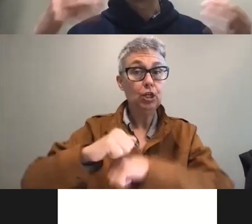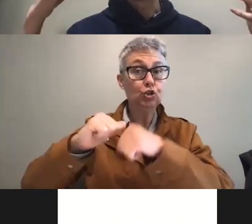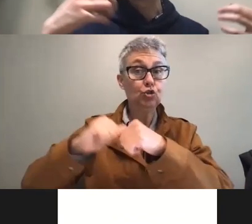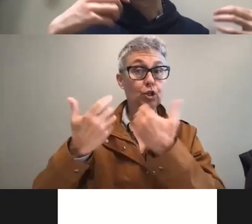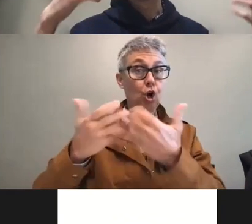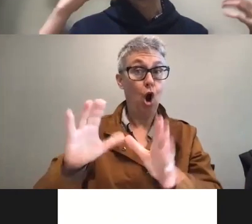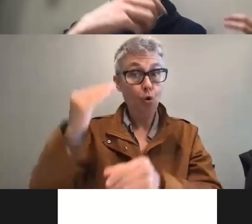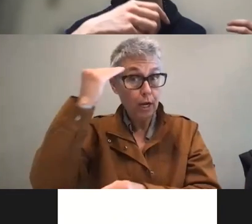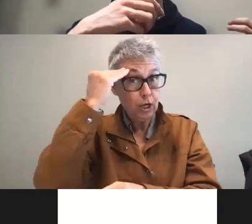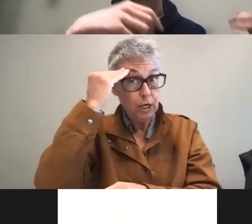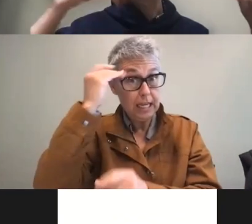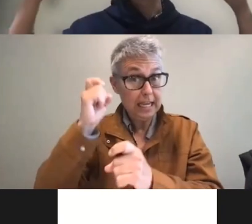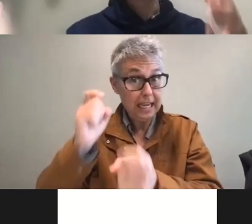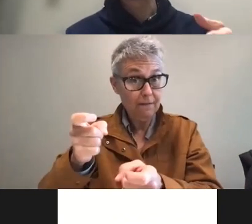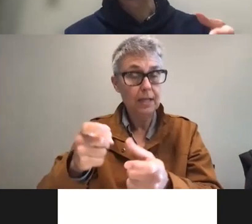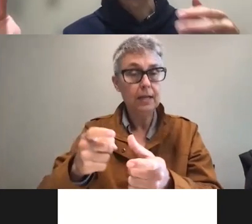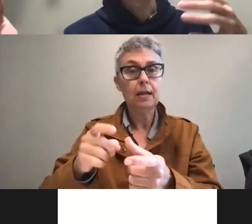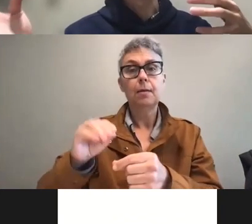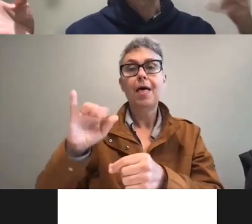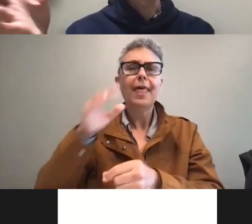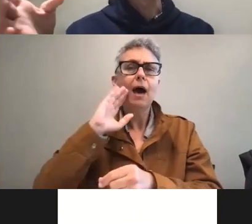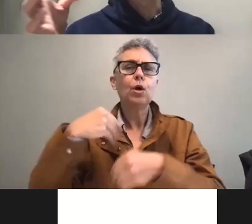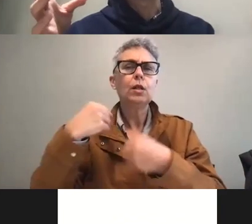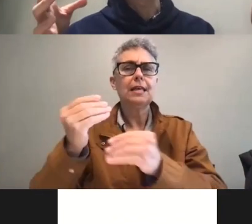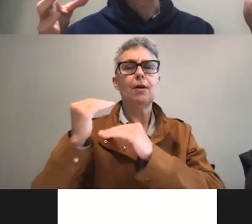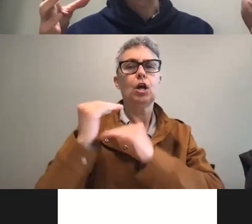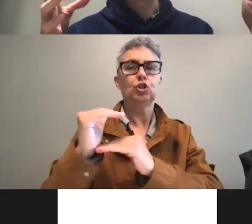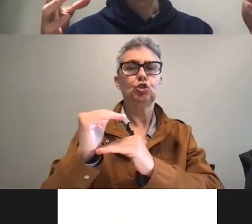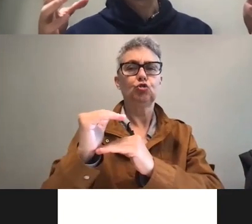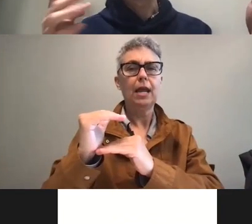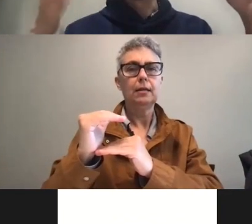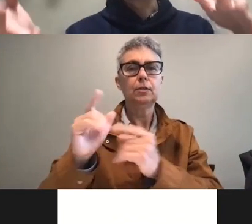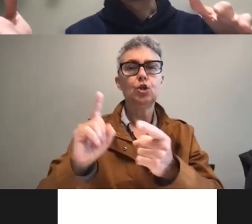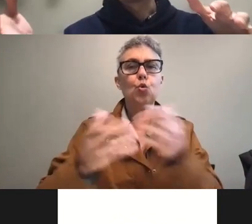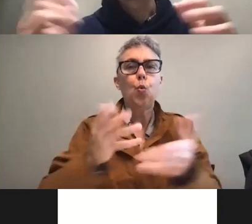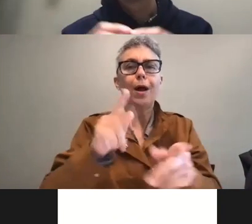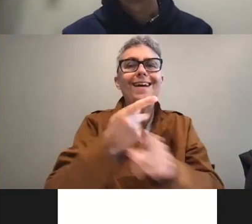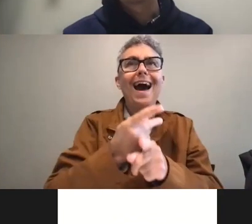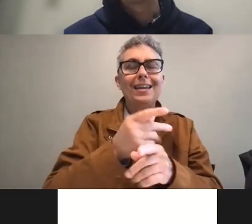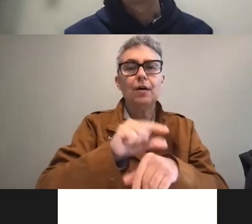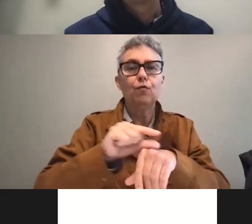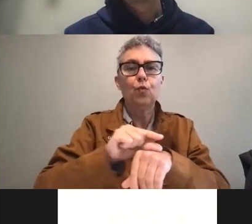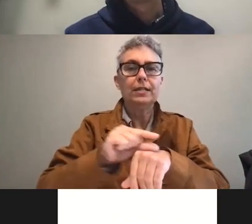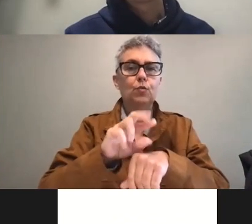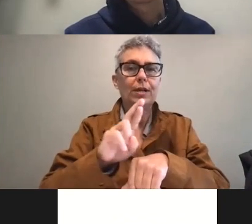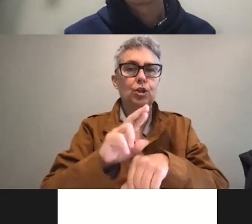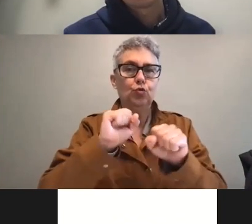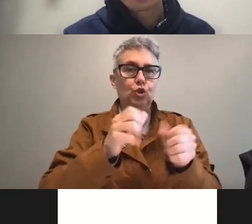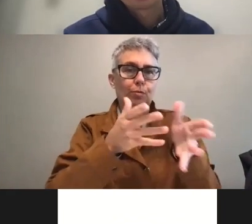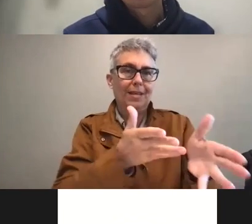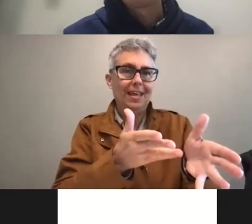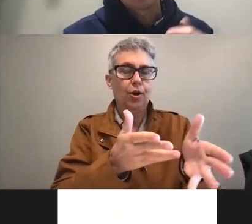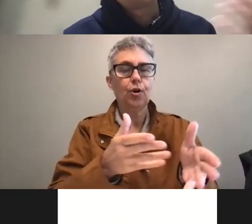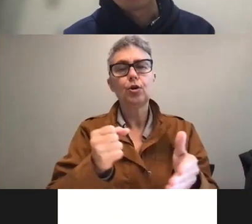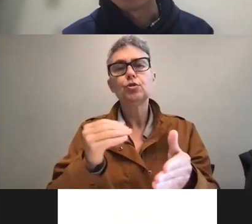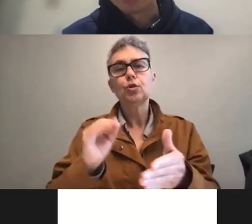and the 3D structure will constrain what kind of residues that could be there, right? So you can see